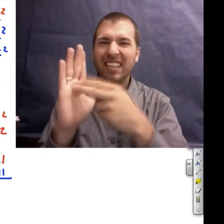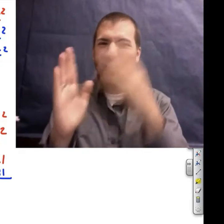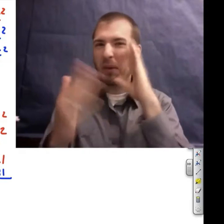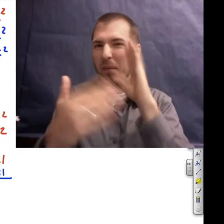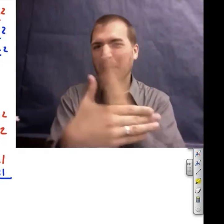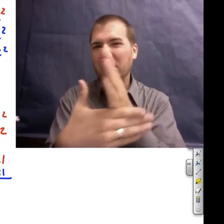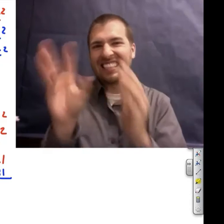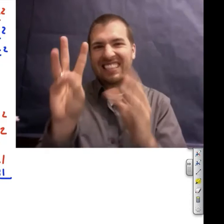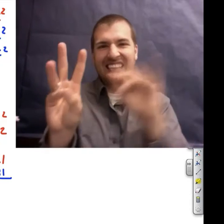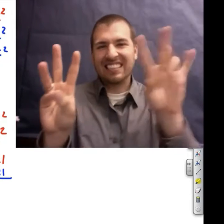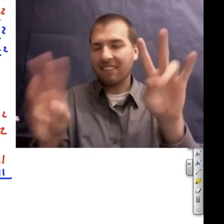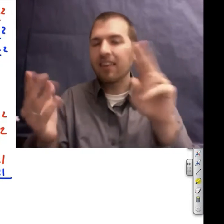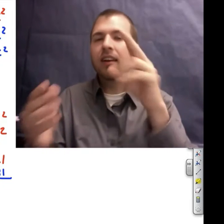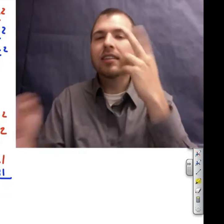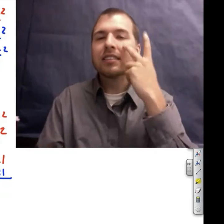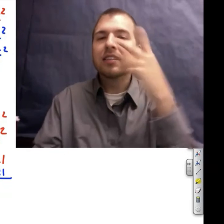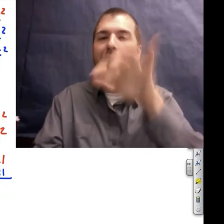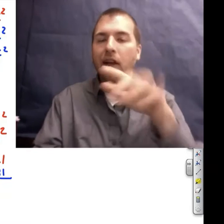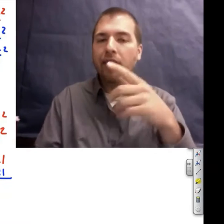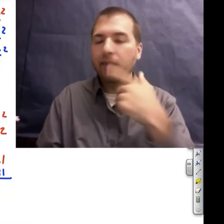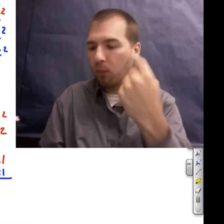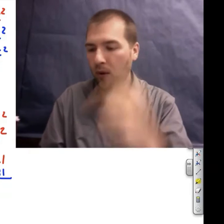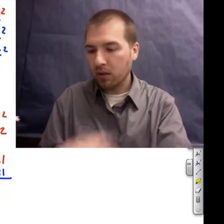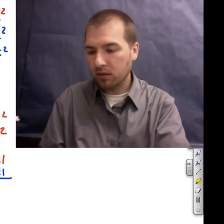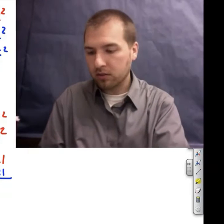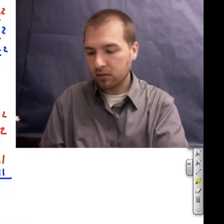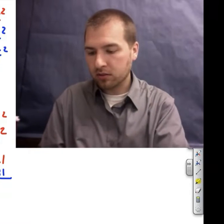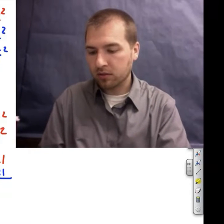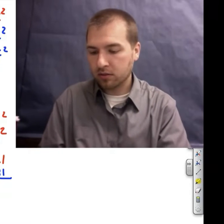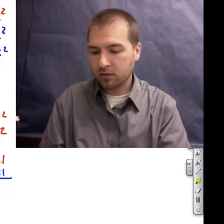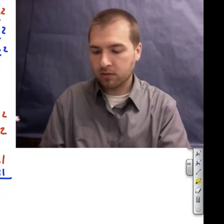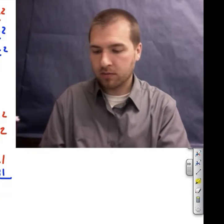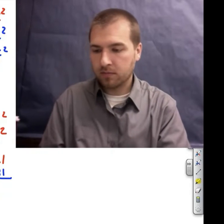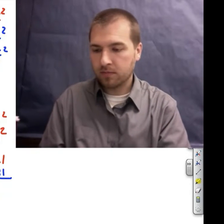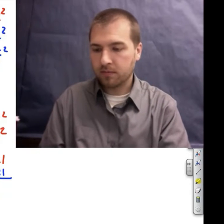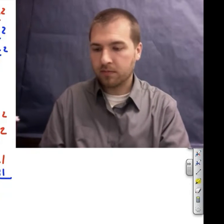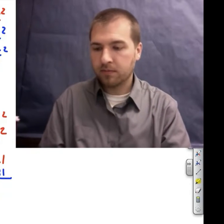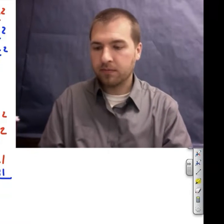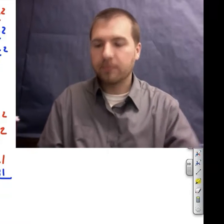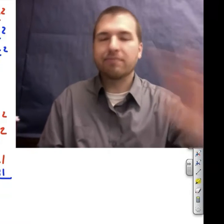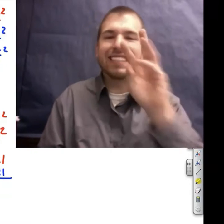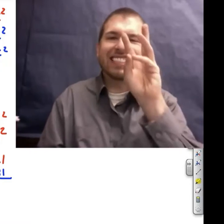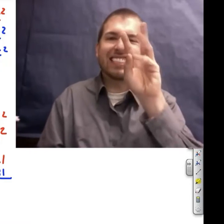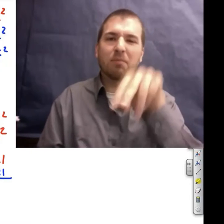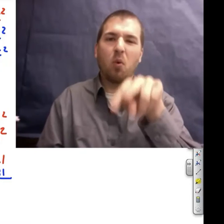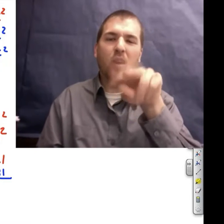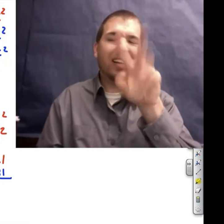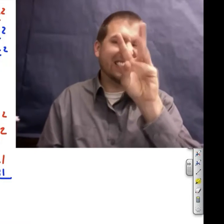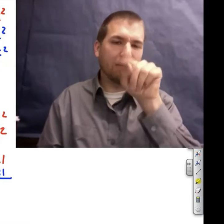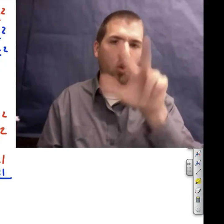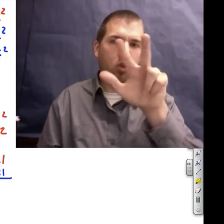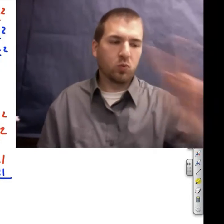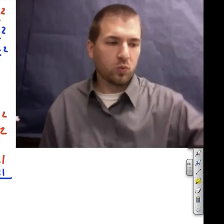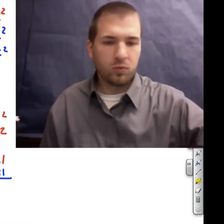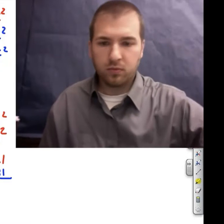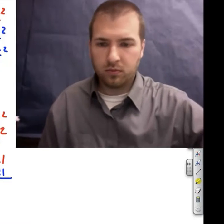Like a perfect square would be where when you square root a number, it becomes a whole number. So we're going to use a calculator because we're going to get a decimal with this.